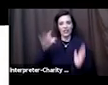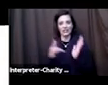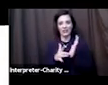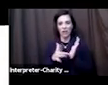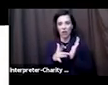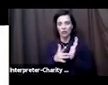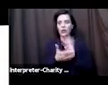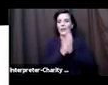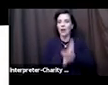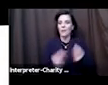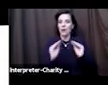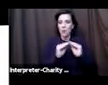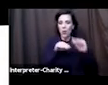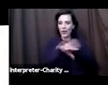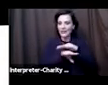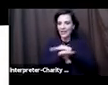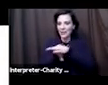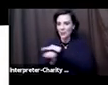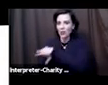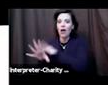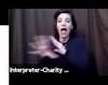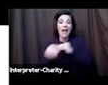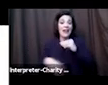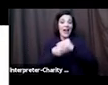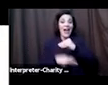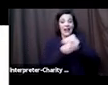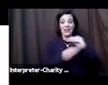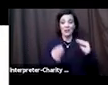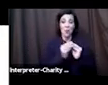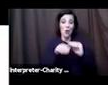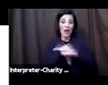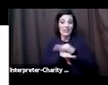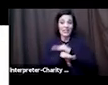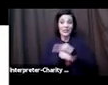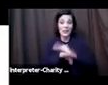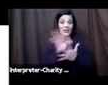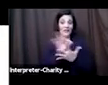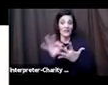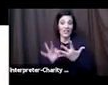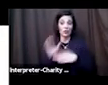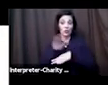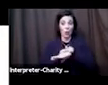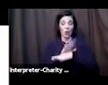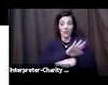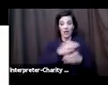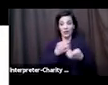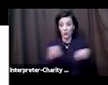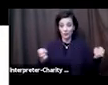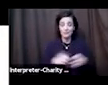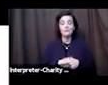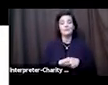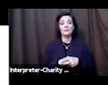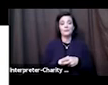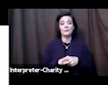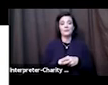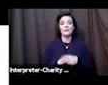becoming more accessible and adding more accessibility features. And sometimes it's easier